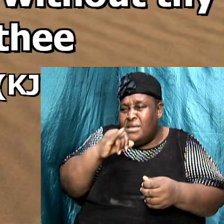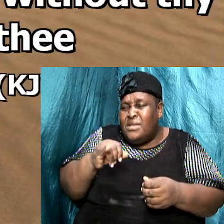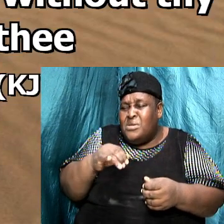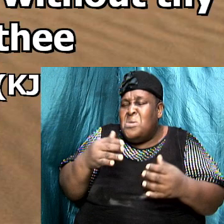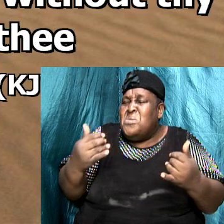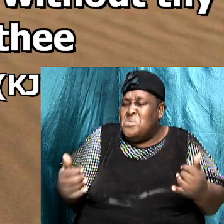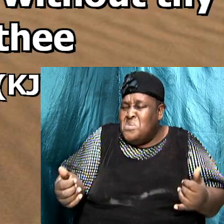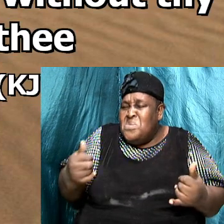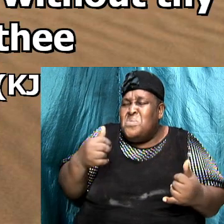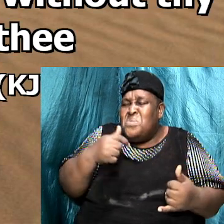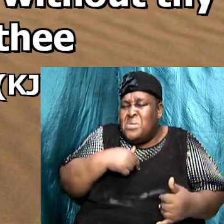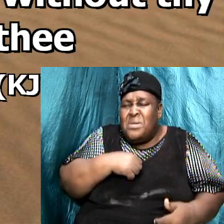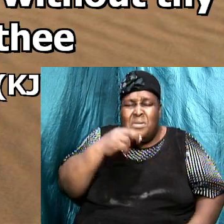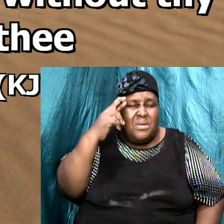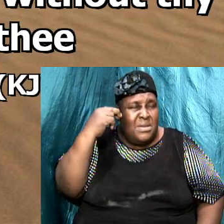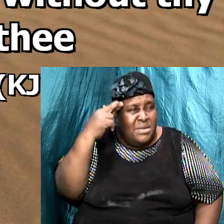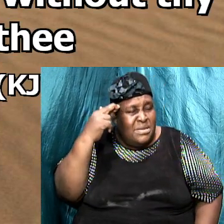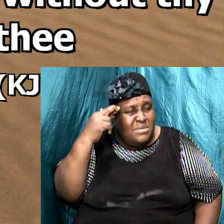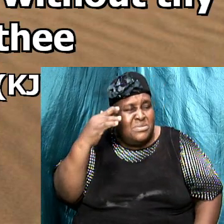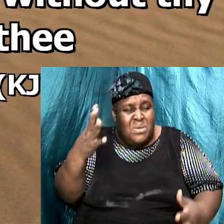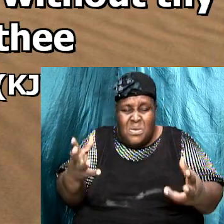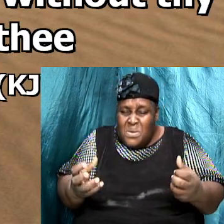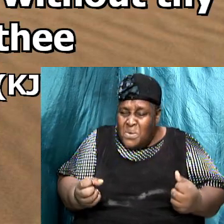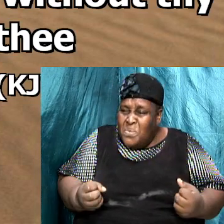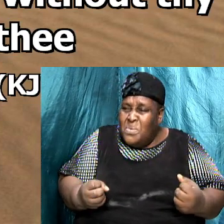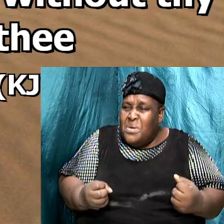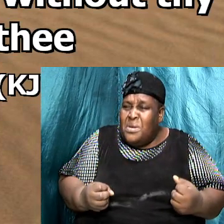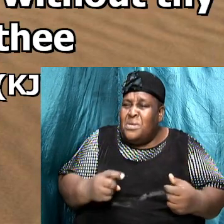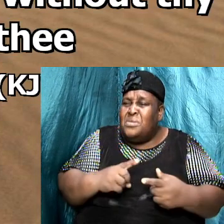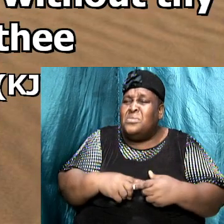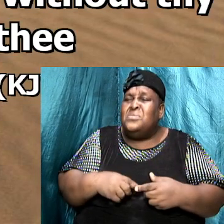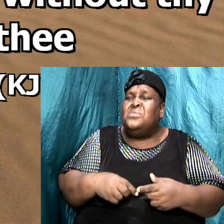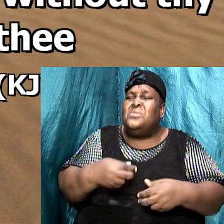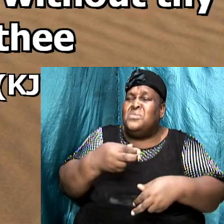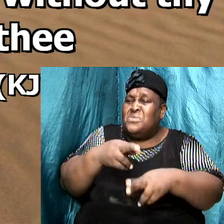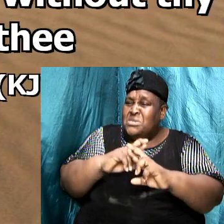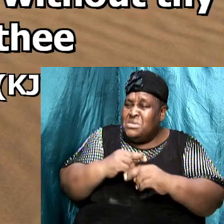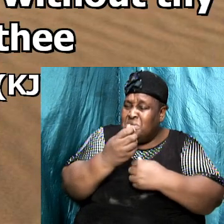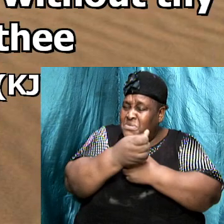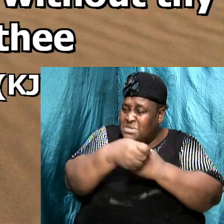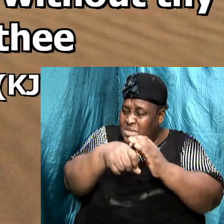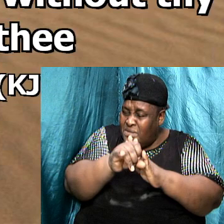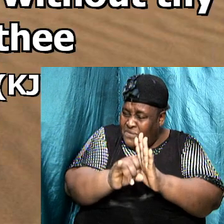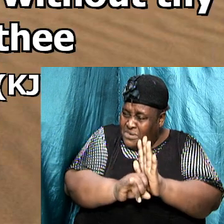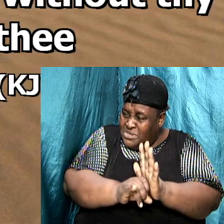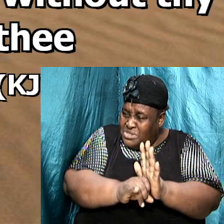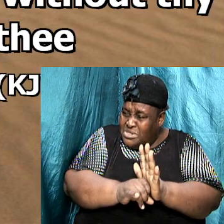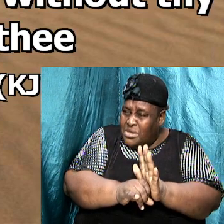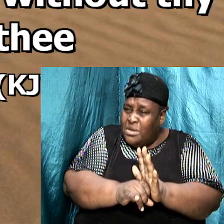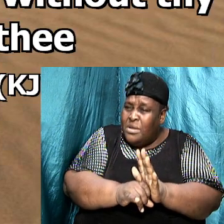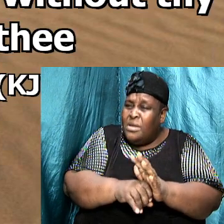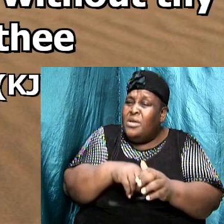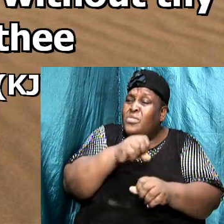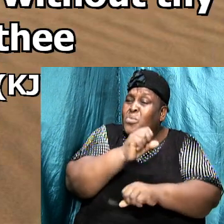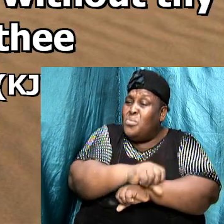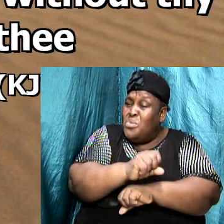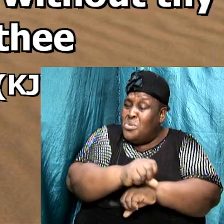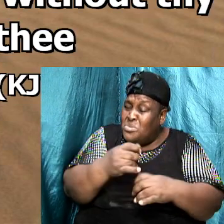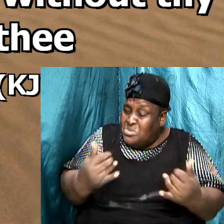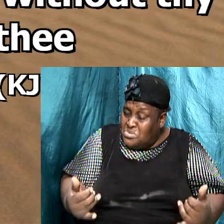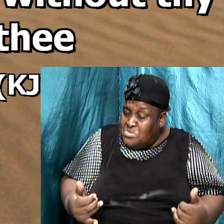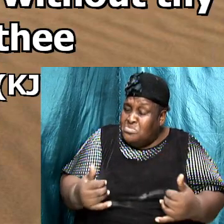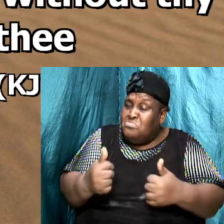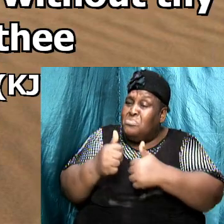recognize that I want to access salvation, the works now will